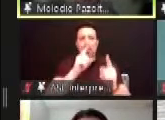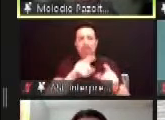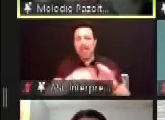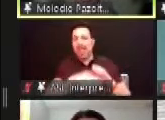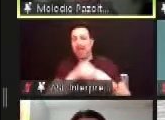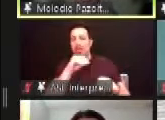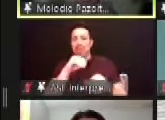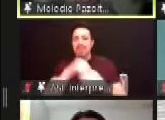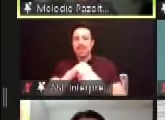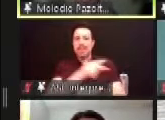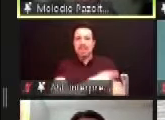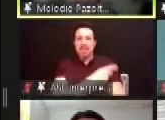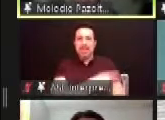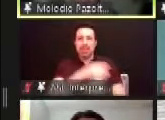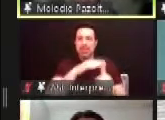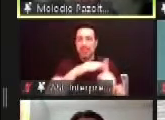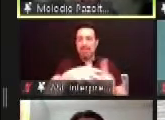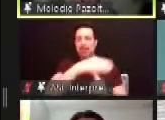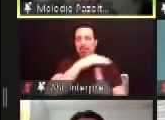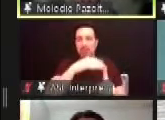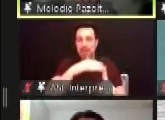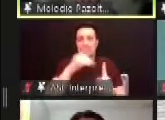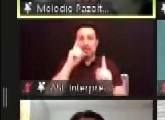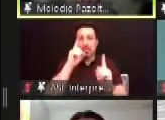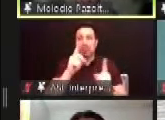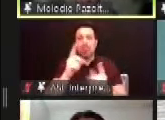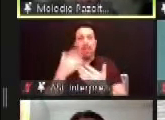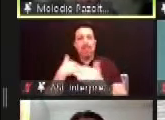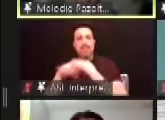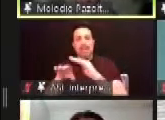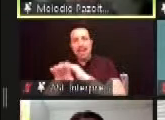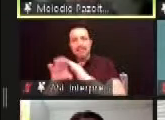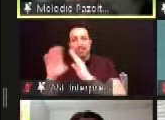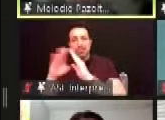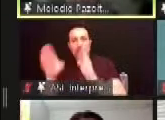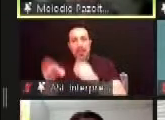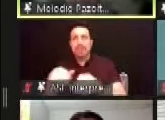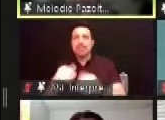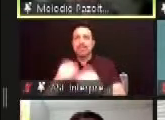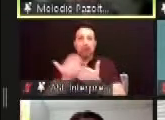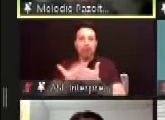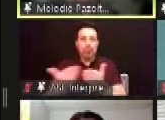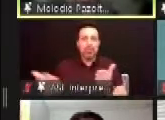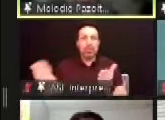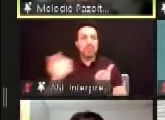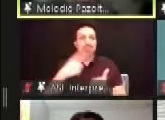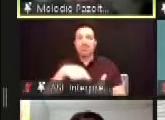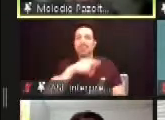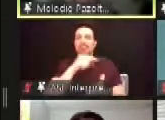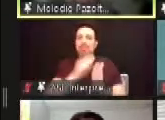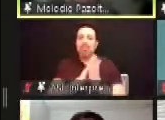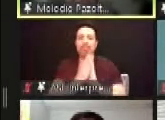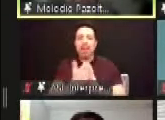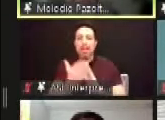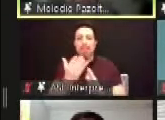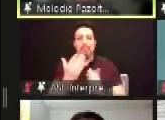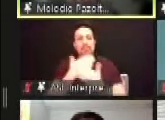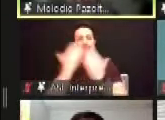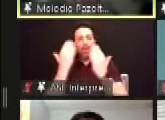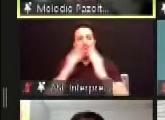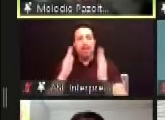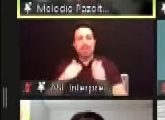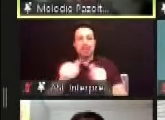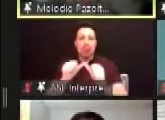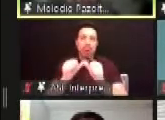inpatient settings to get access to housing and resources so that they don't become homeless and